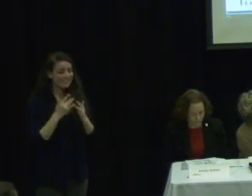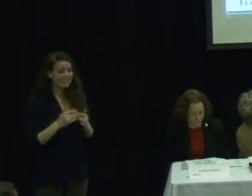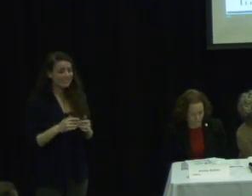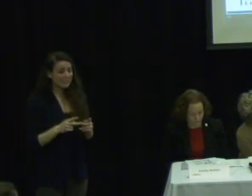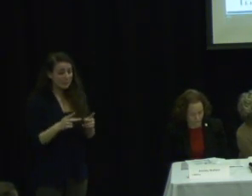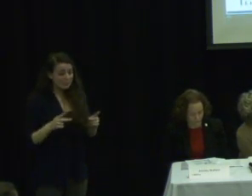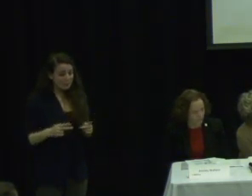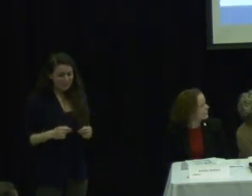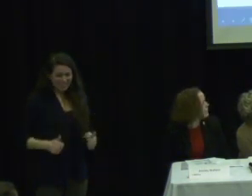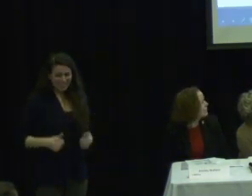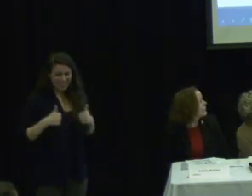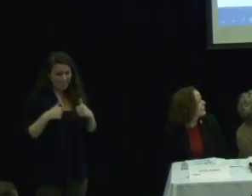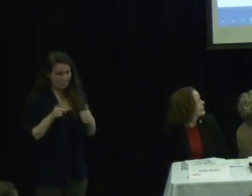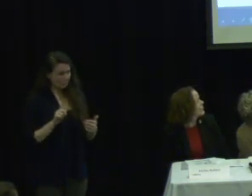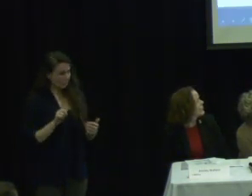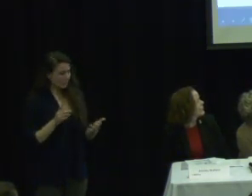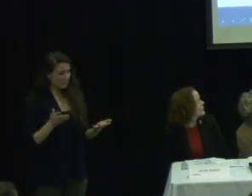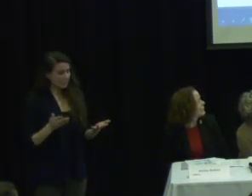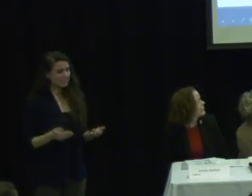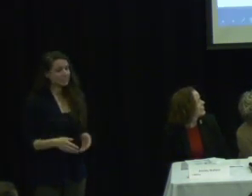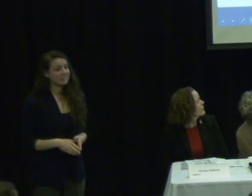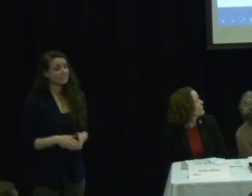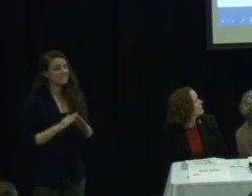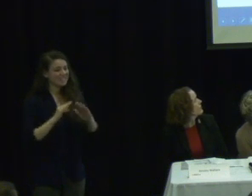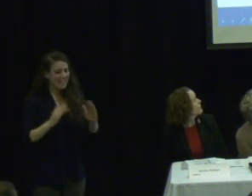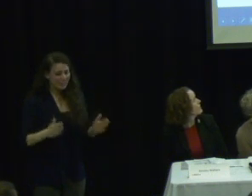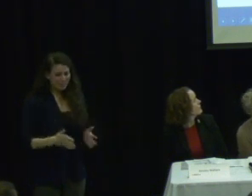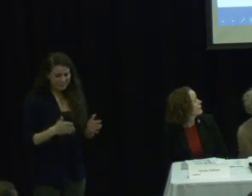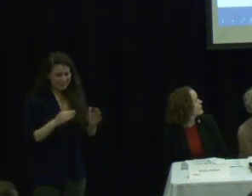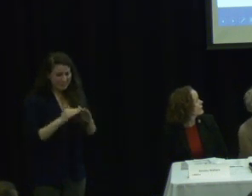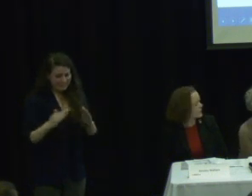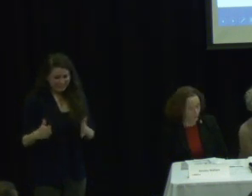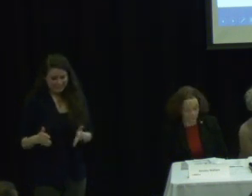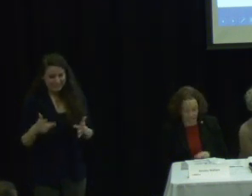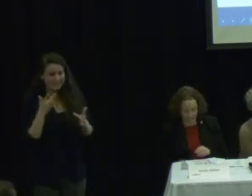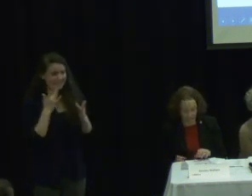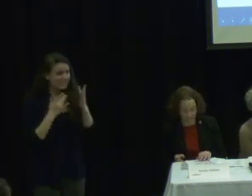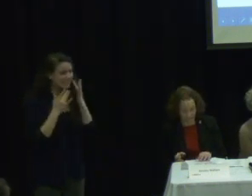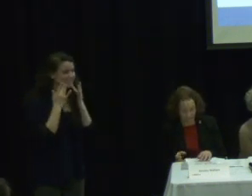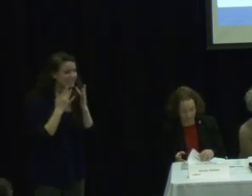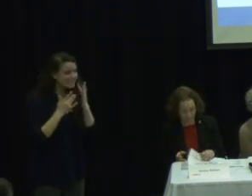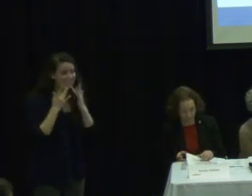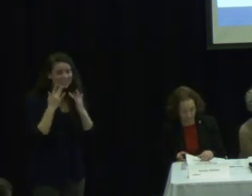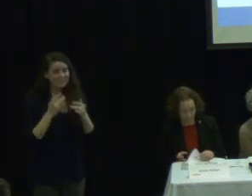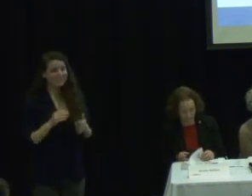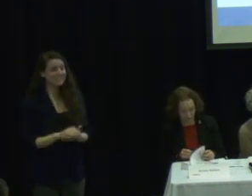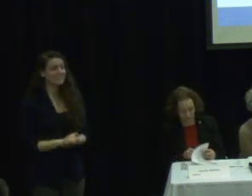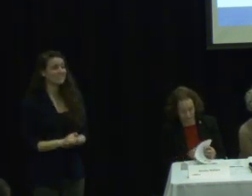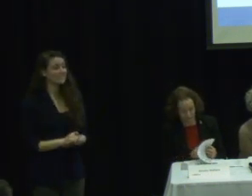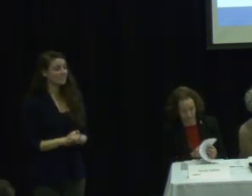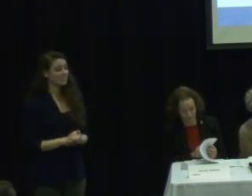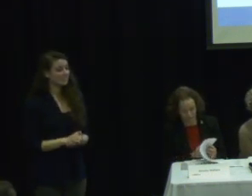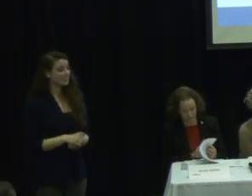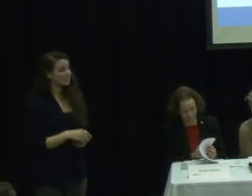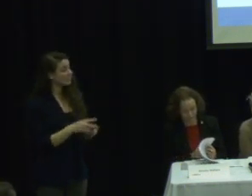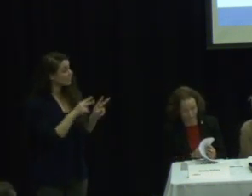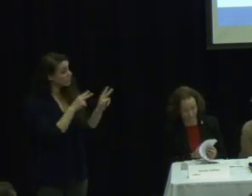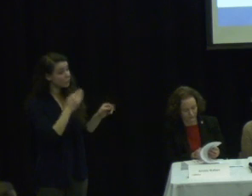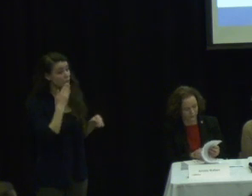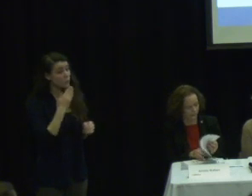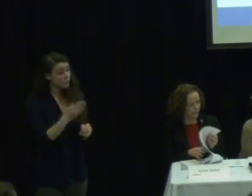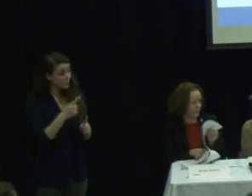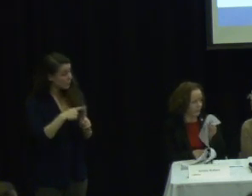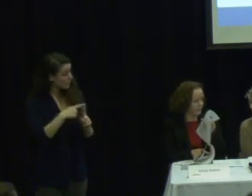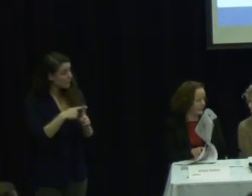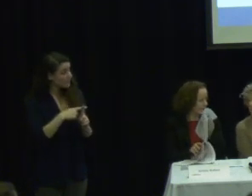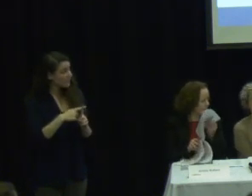funnel we brought up to the, I use this at the BOV. This is about a couple months into my job, but here's where this is the good news. If you look at our last